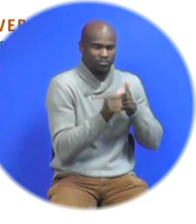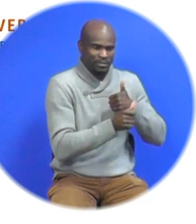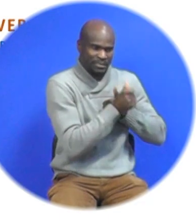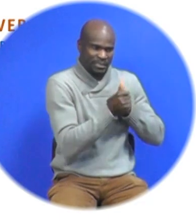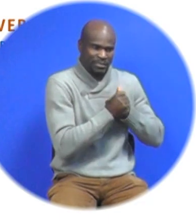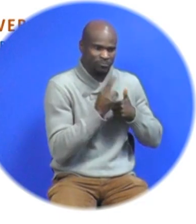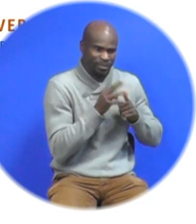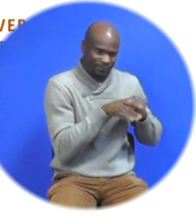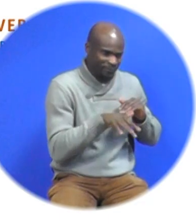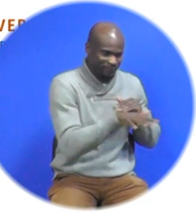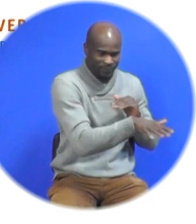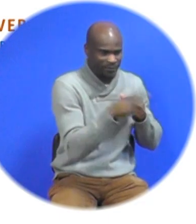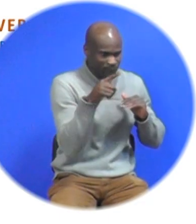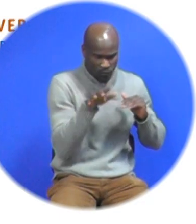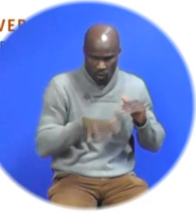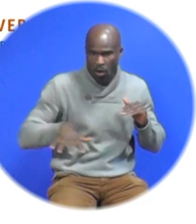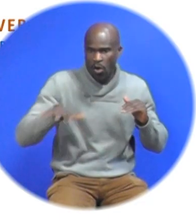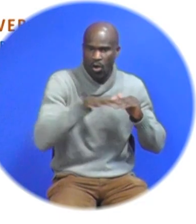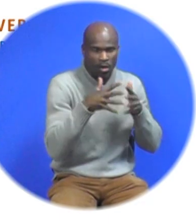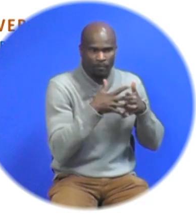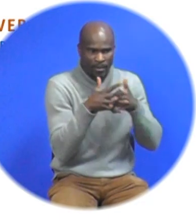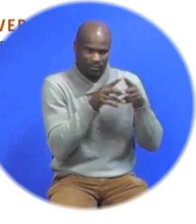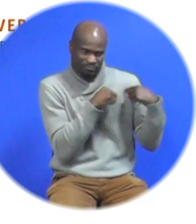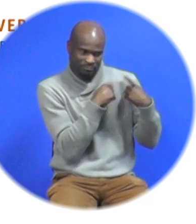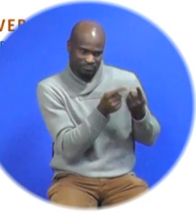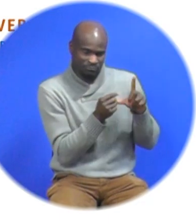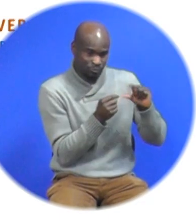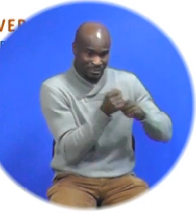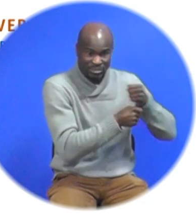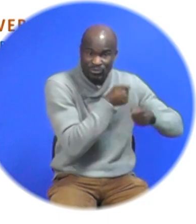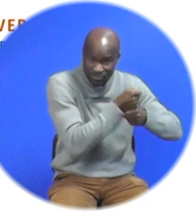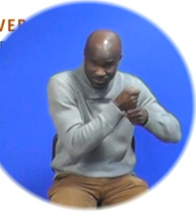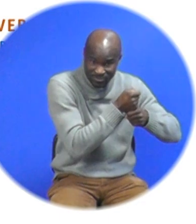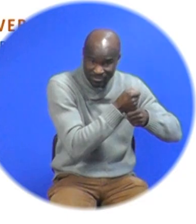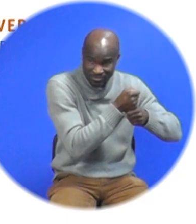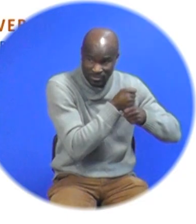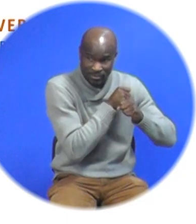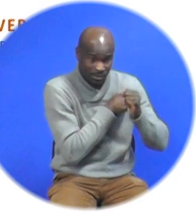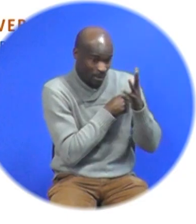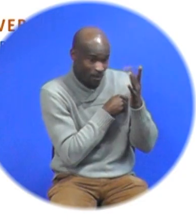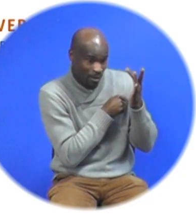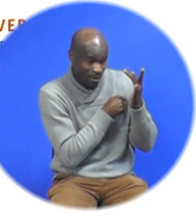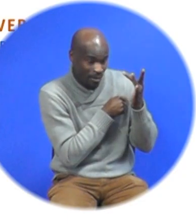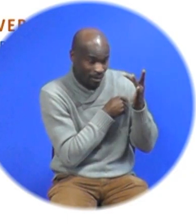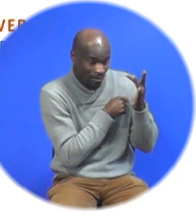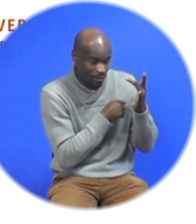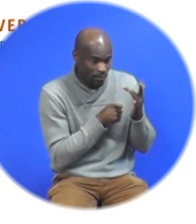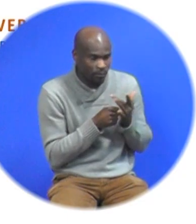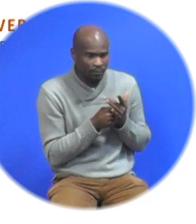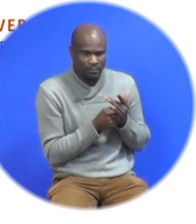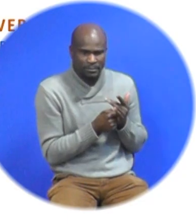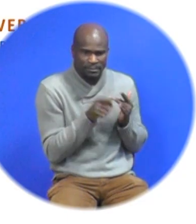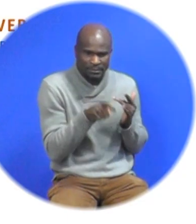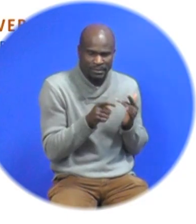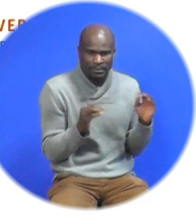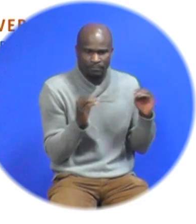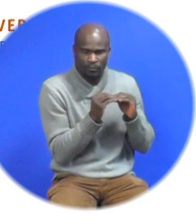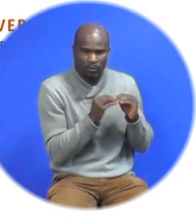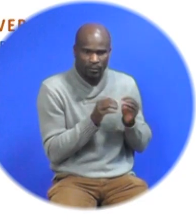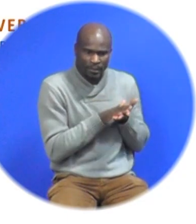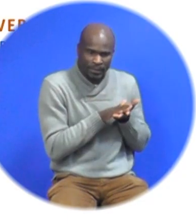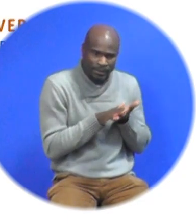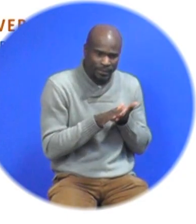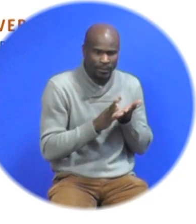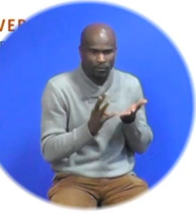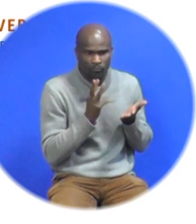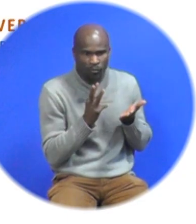years. And that is mainly due to the quote, unprecedented demand for clean water due to